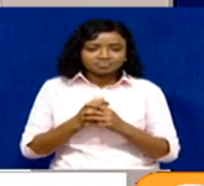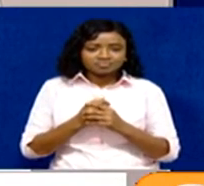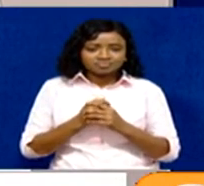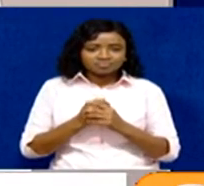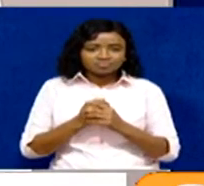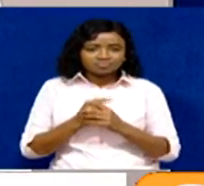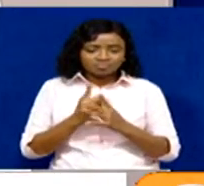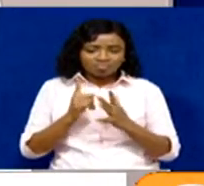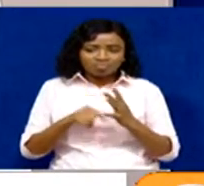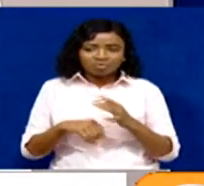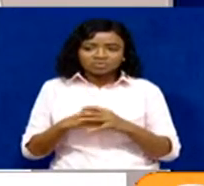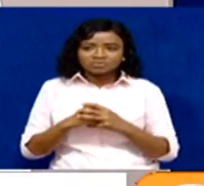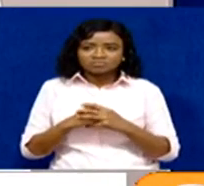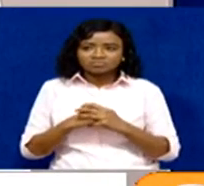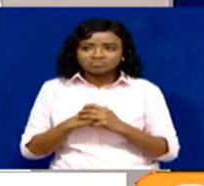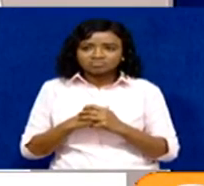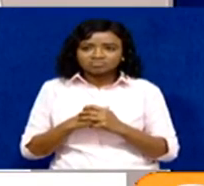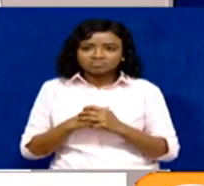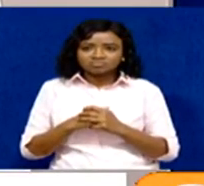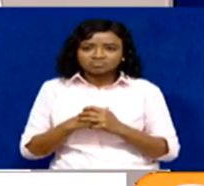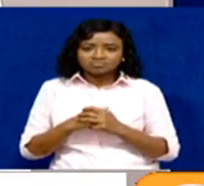currently there are two